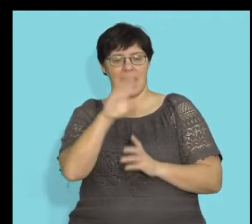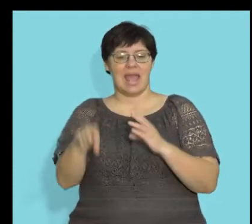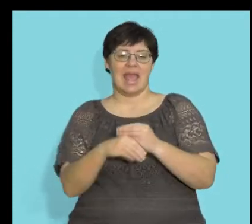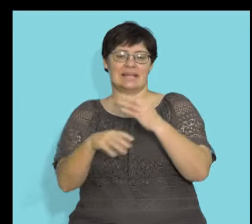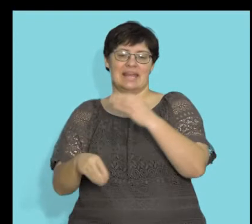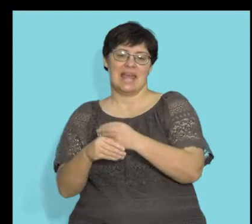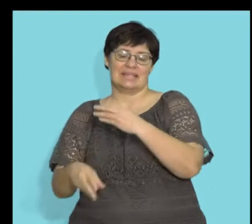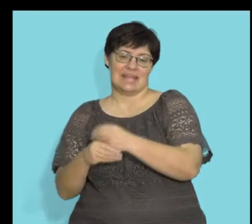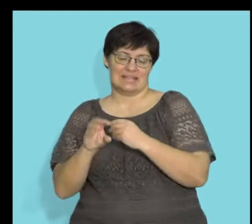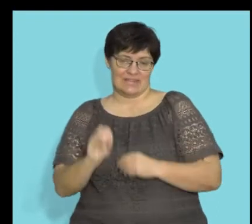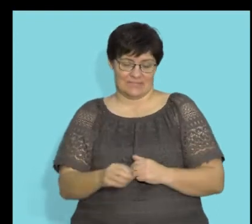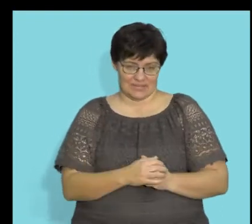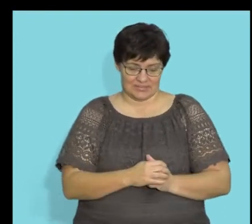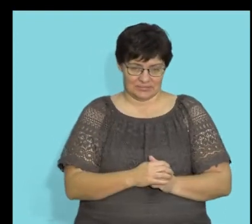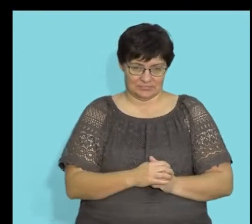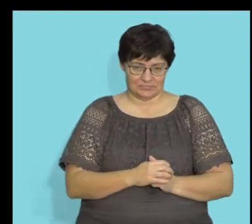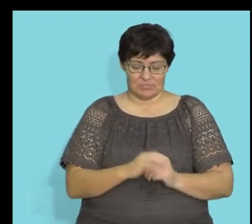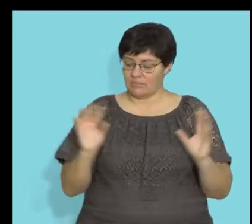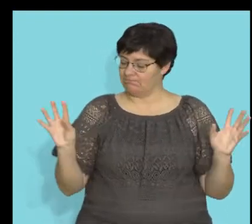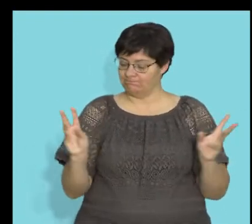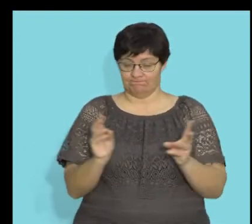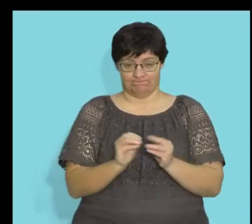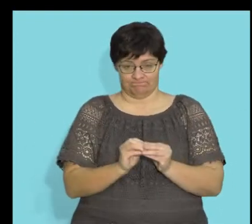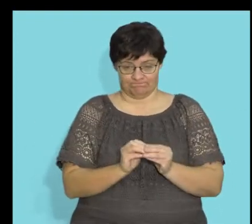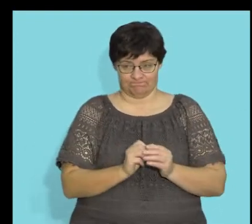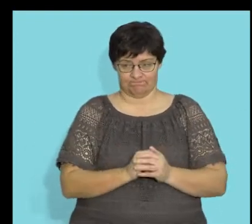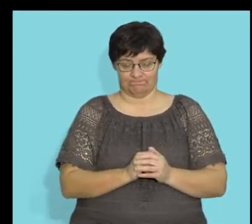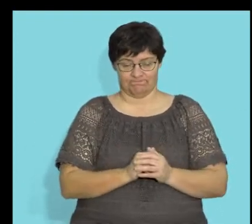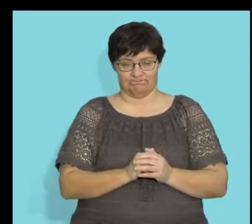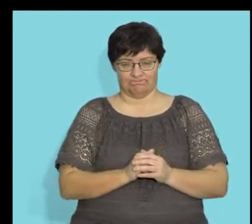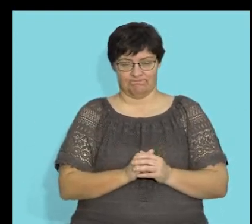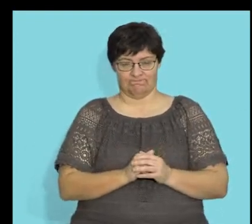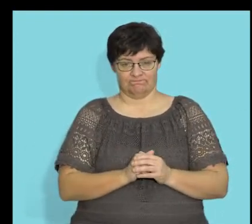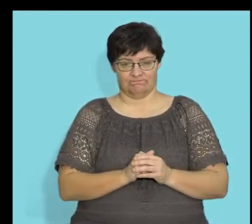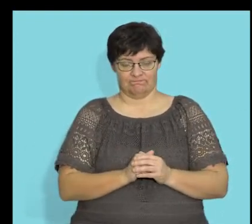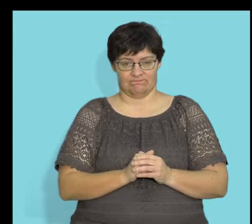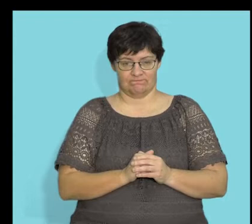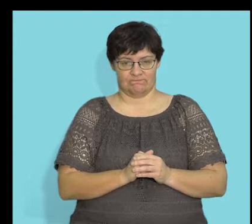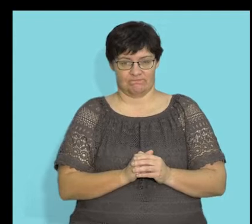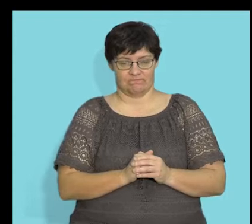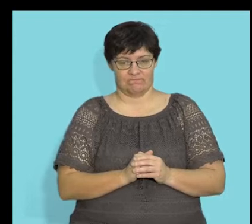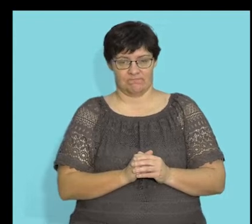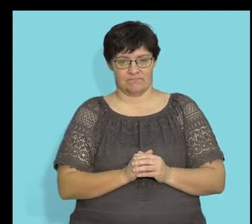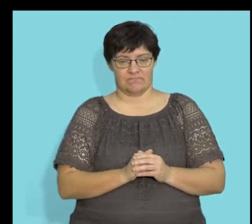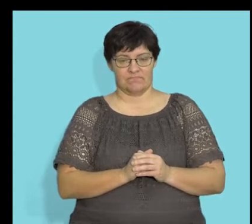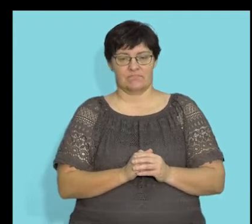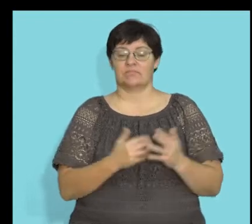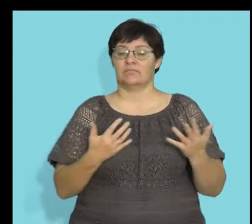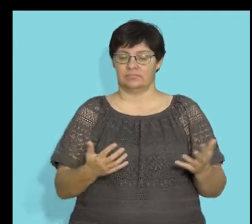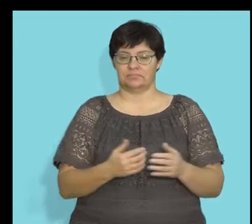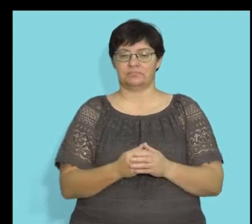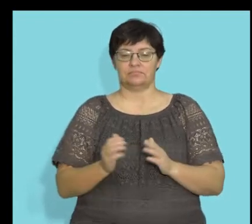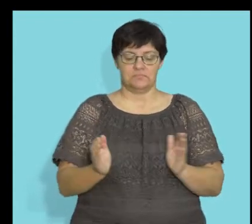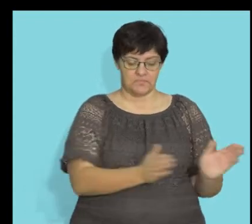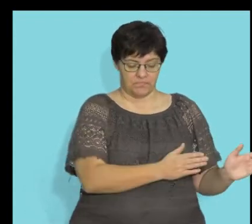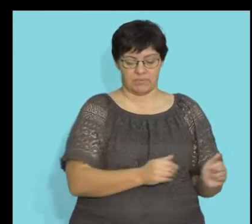series because it has plus signs, so it's involving the addition of specific terms.